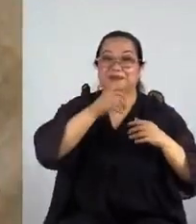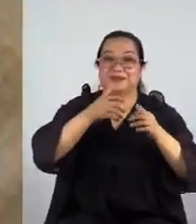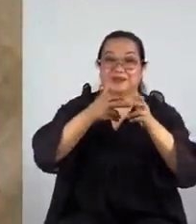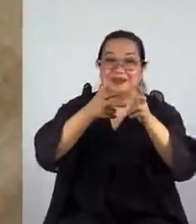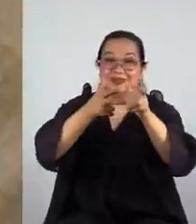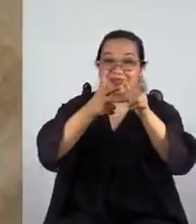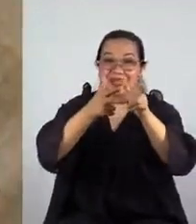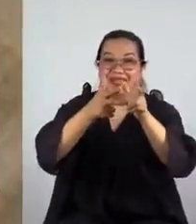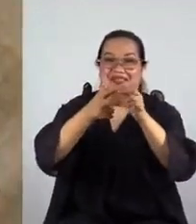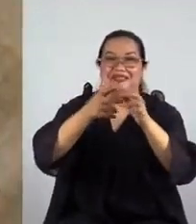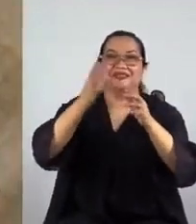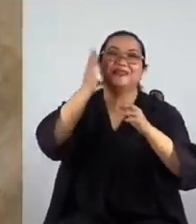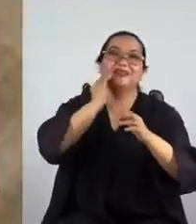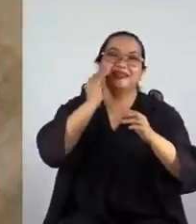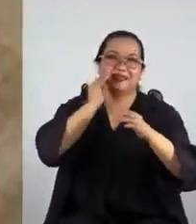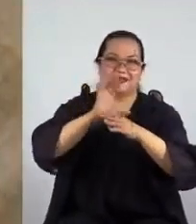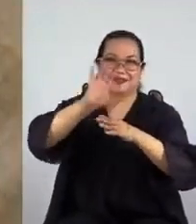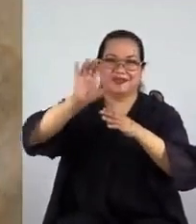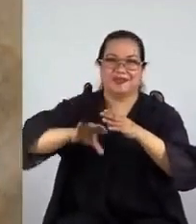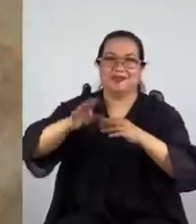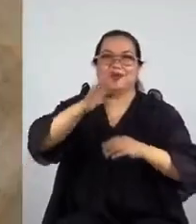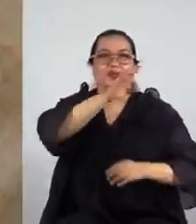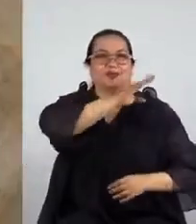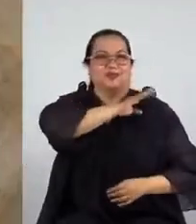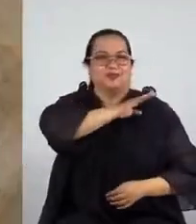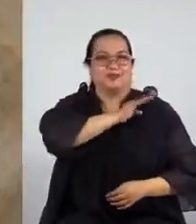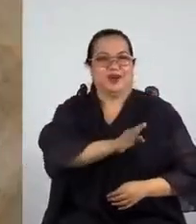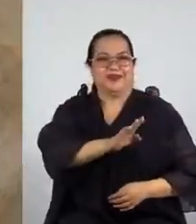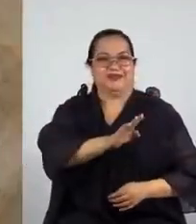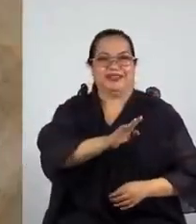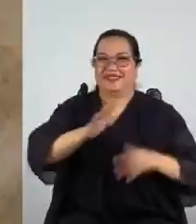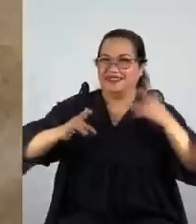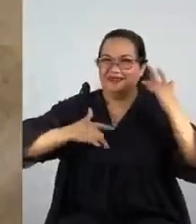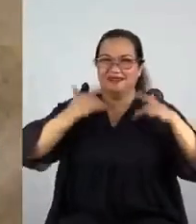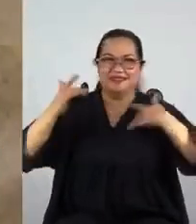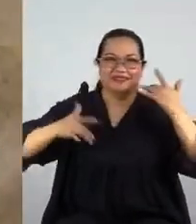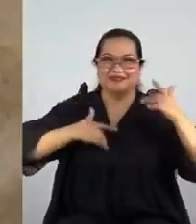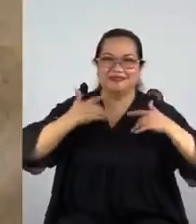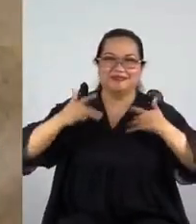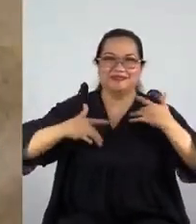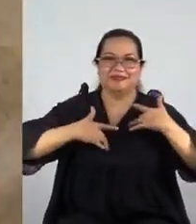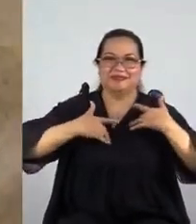the race. We will boldly and joyfully